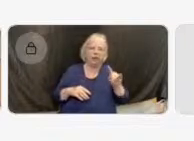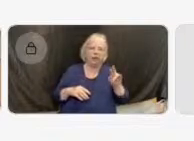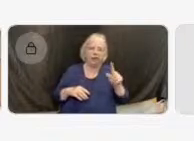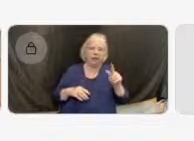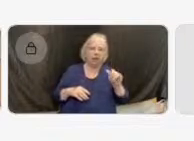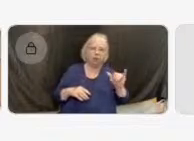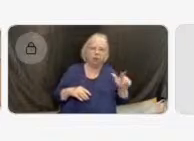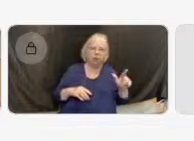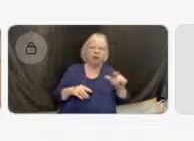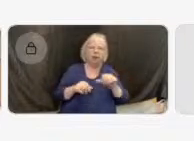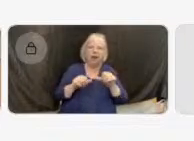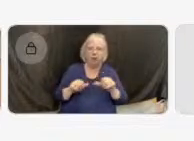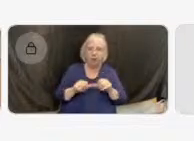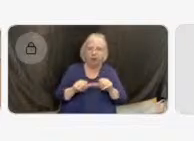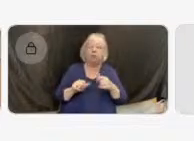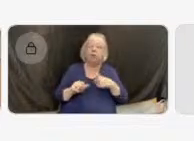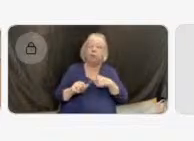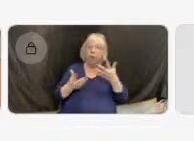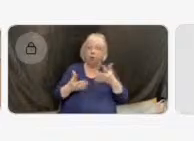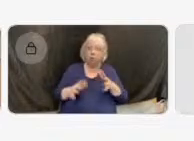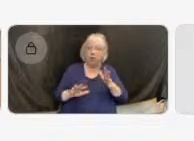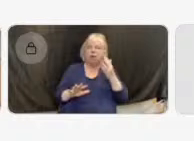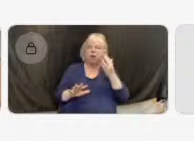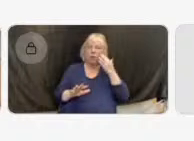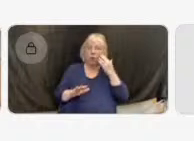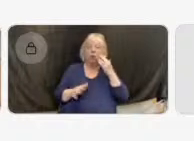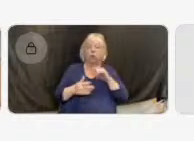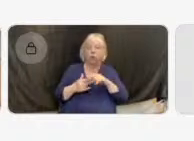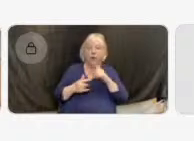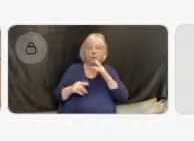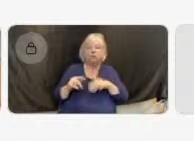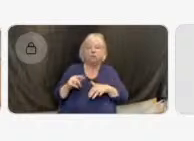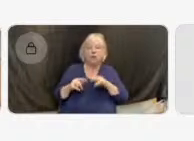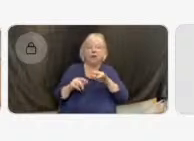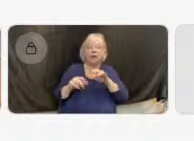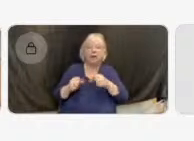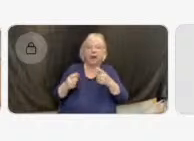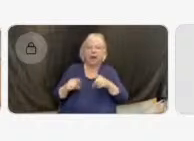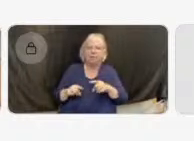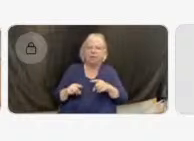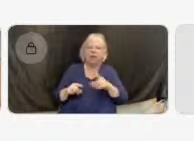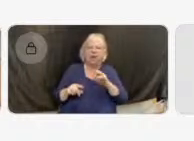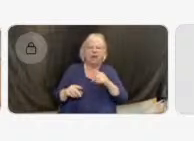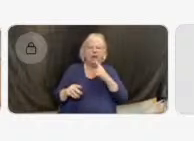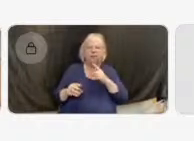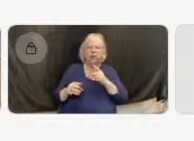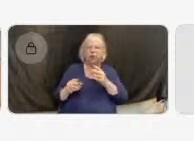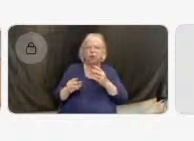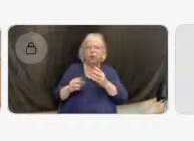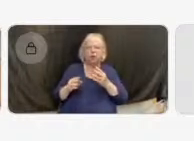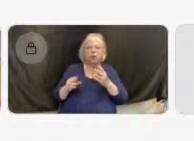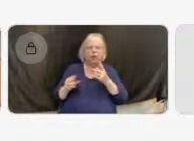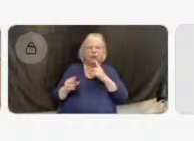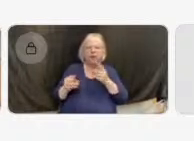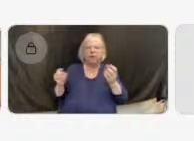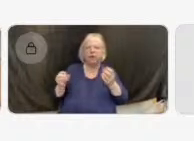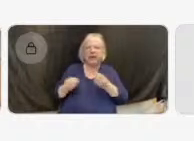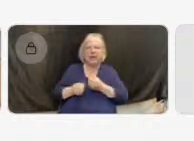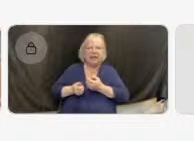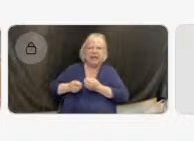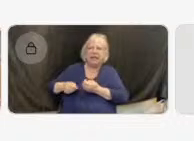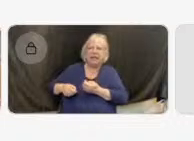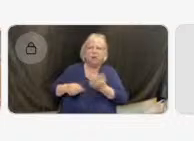this area with the removal of all vegetation in 105 of the